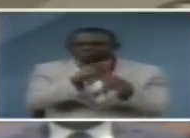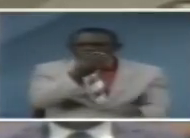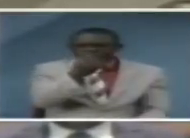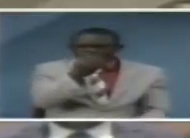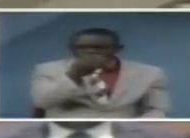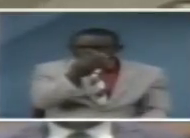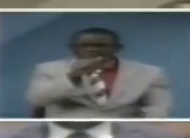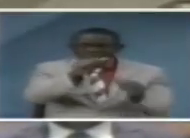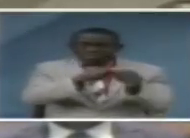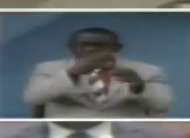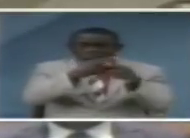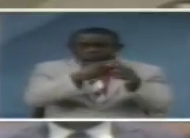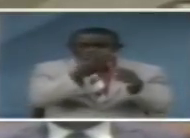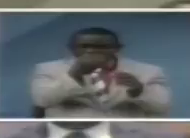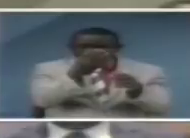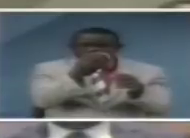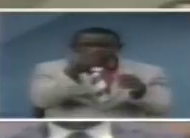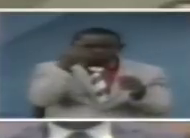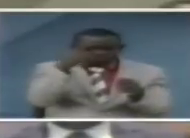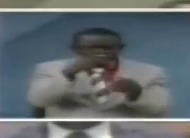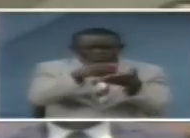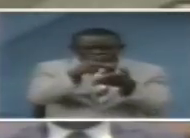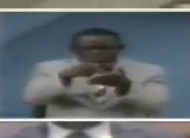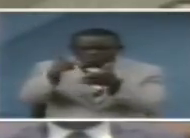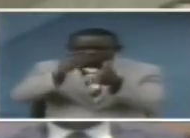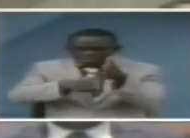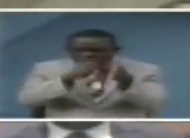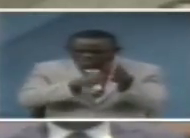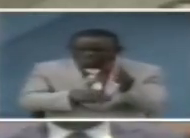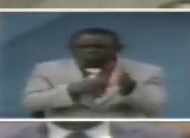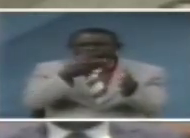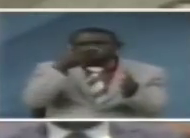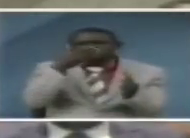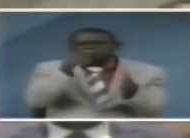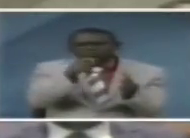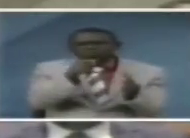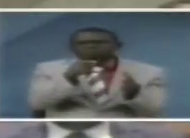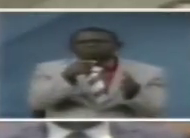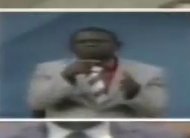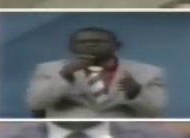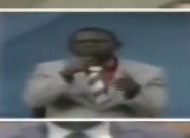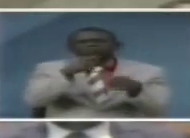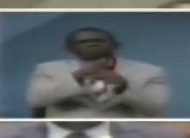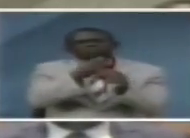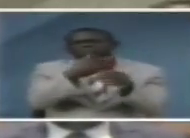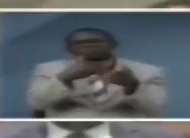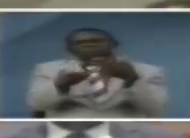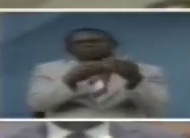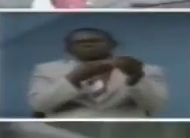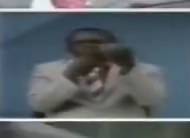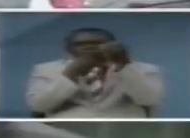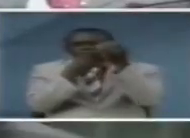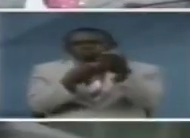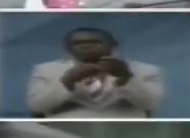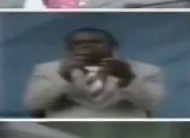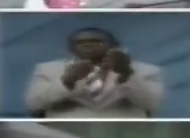to provide for the same due date of the 14th of every month for the submission and payment of withholding